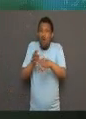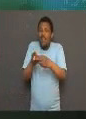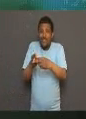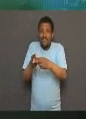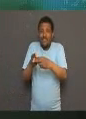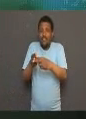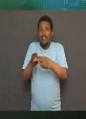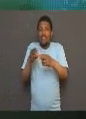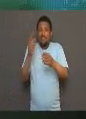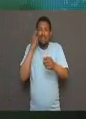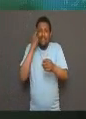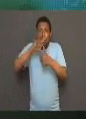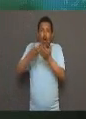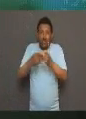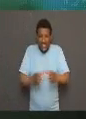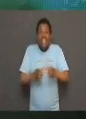map projection.